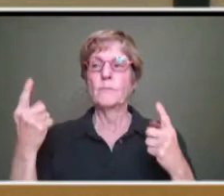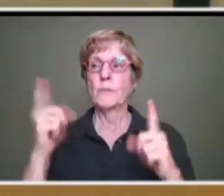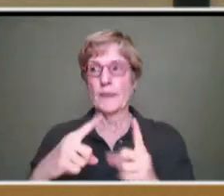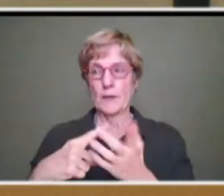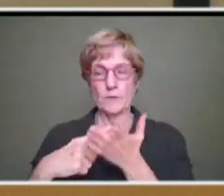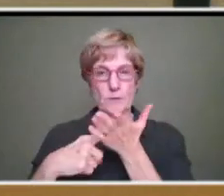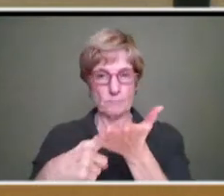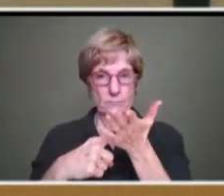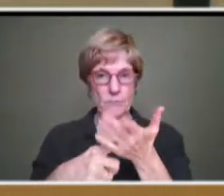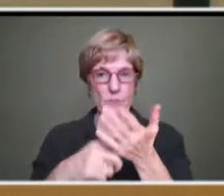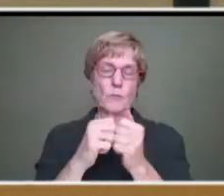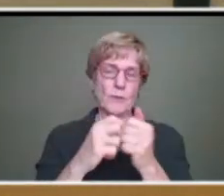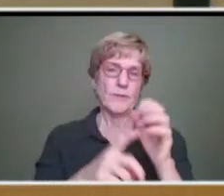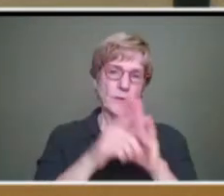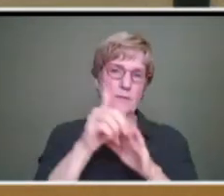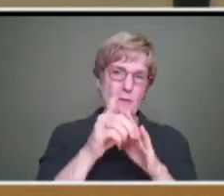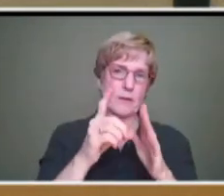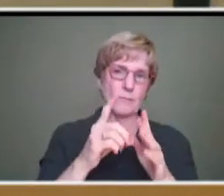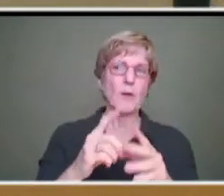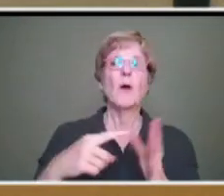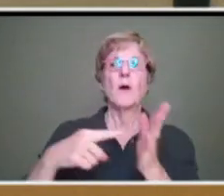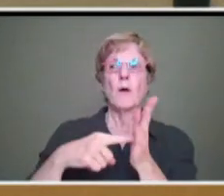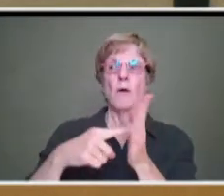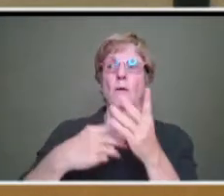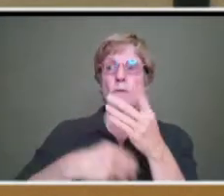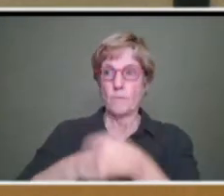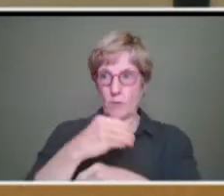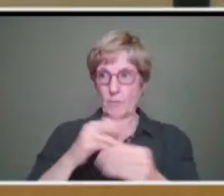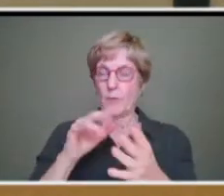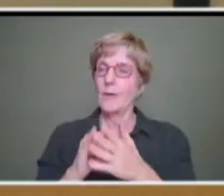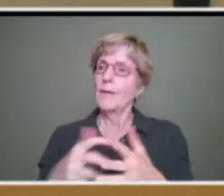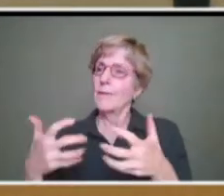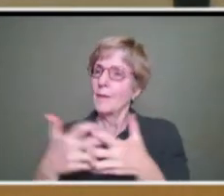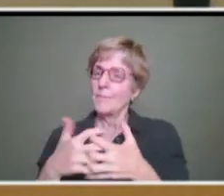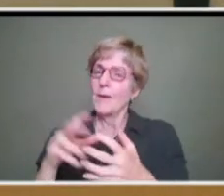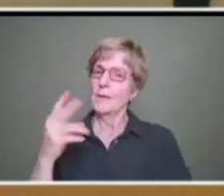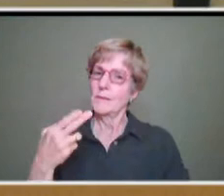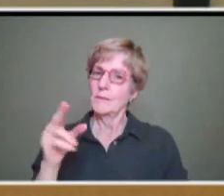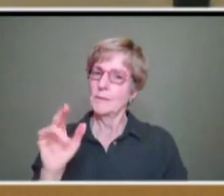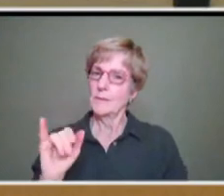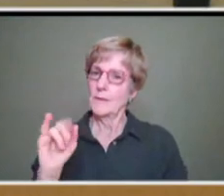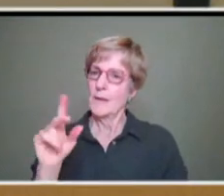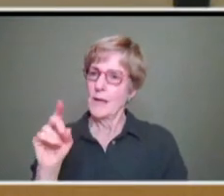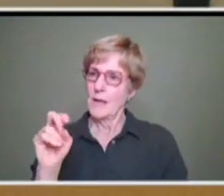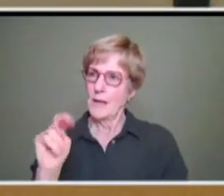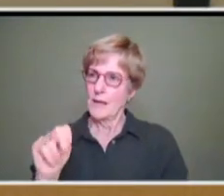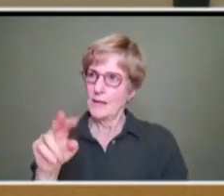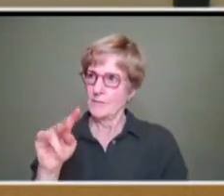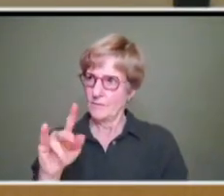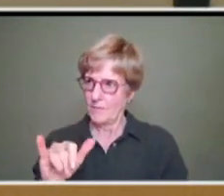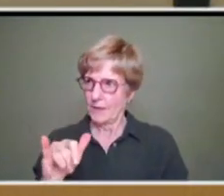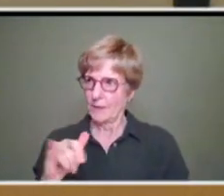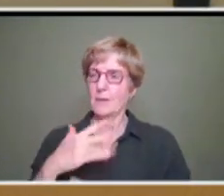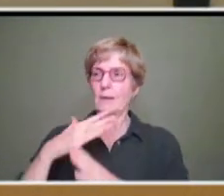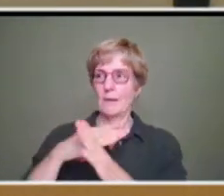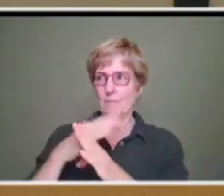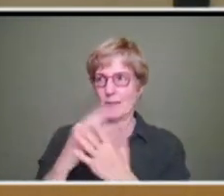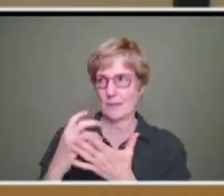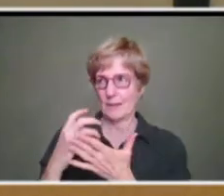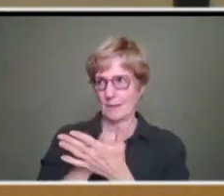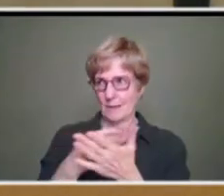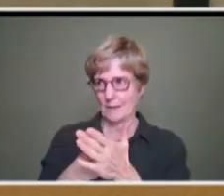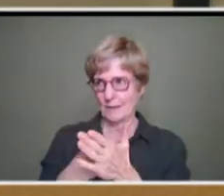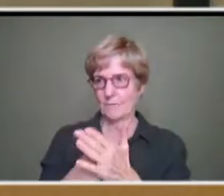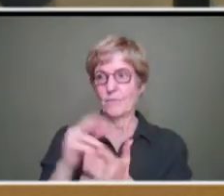with the developers affordable housing that match the Hidden Valley area median income which is a thirty thousand